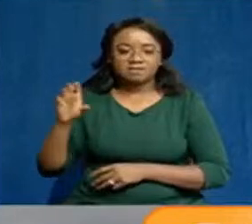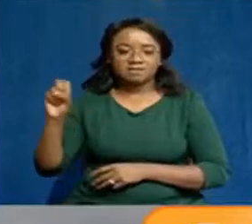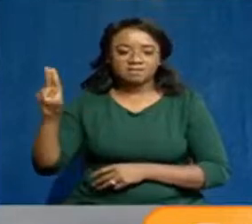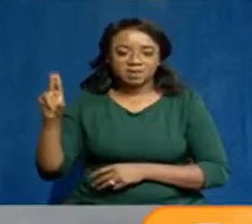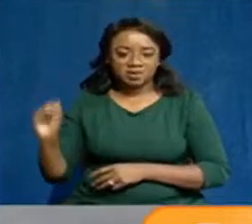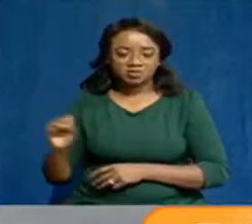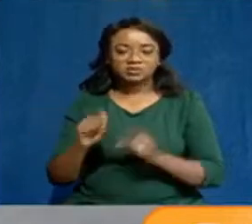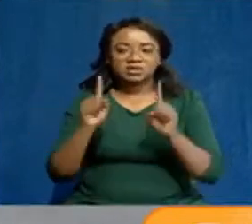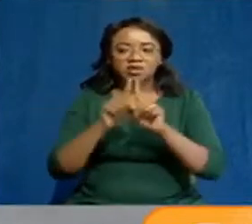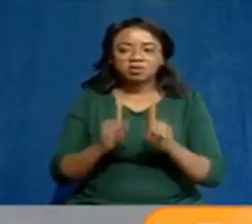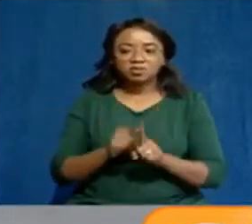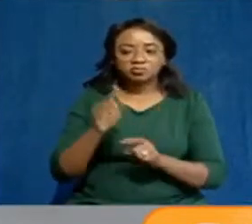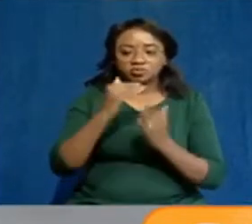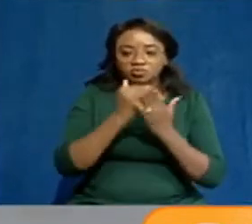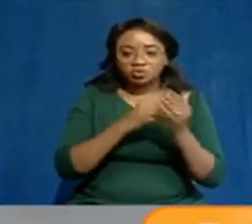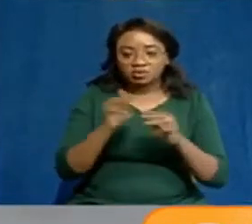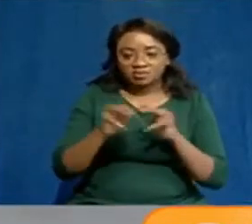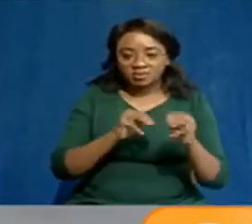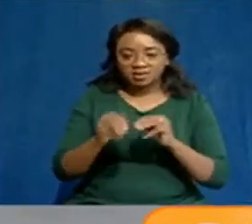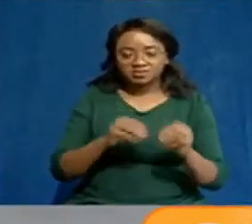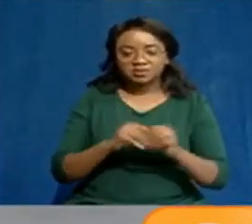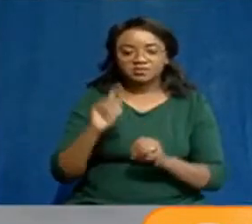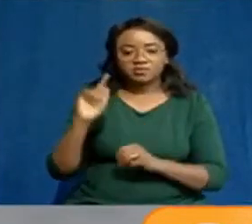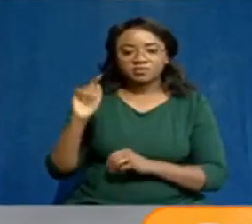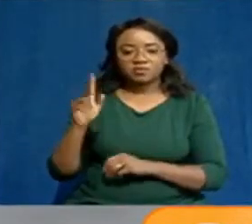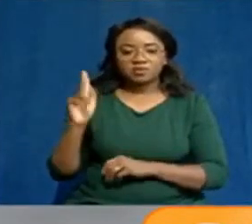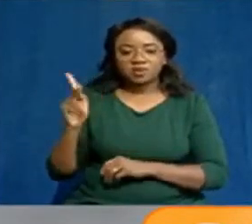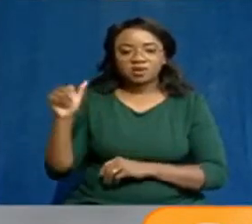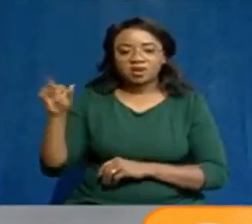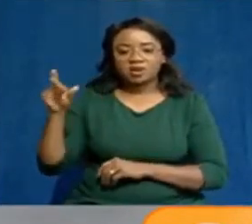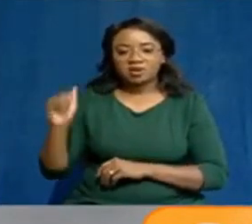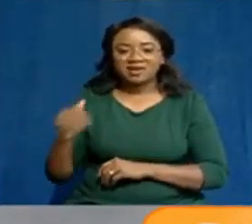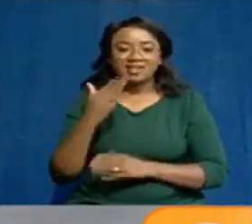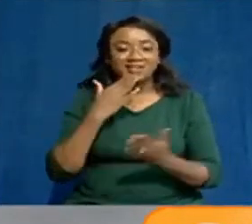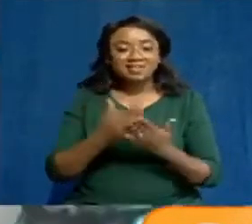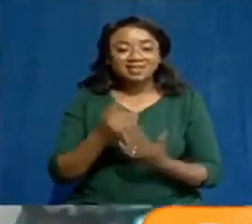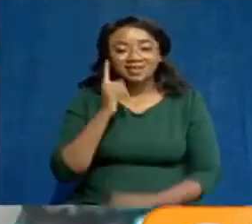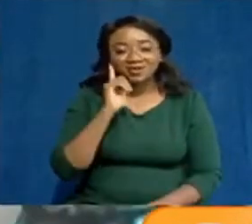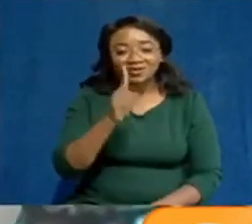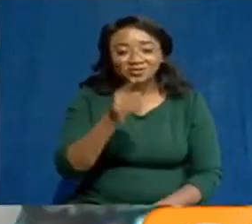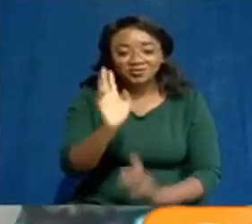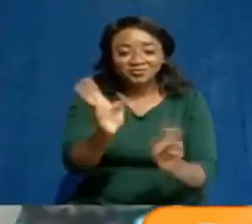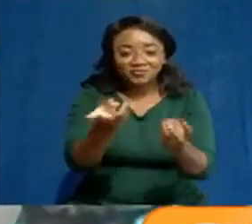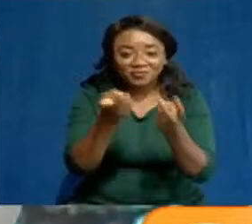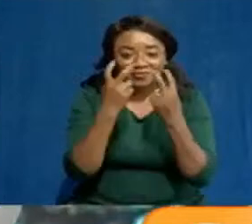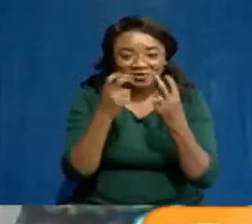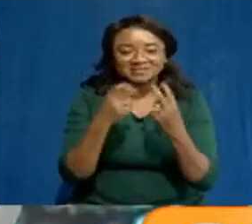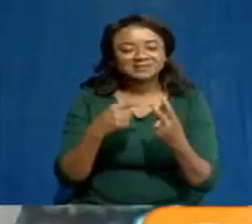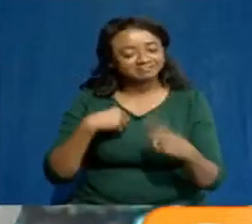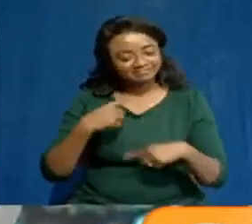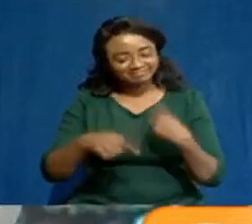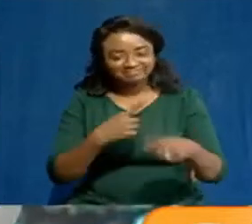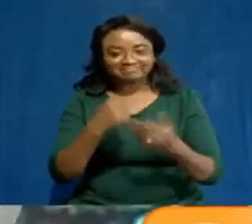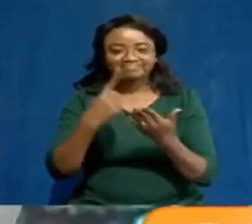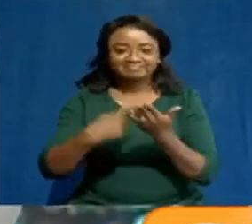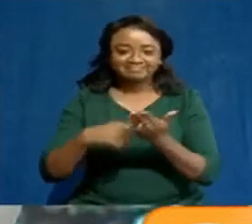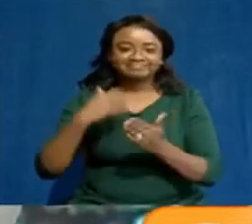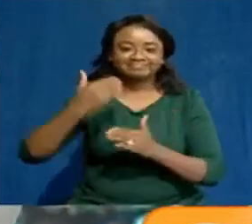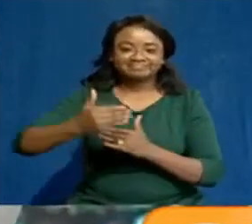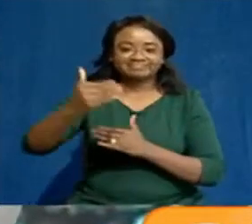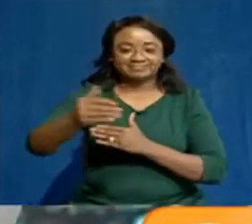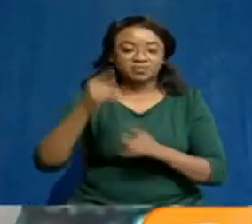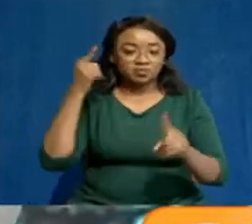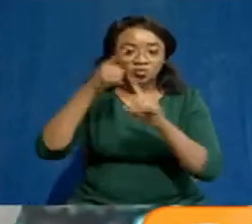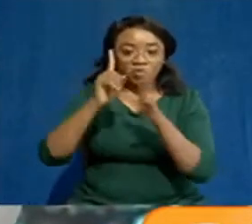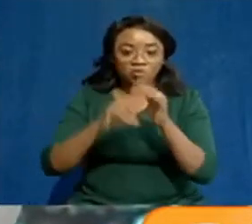Omiti Odhiambo, Programs Manager, Kenya Alliance of Residents Association, KARA. And thank you all for watching this conversation. We keep having this conversation more frequently so that